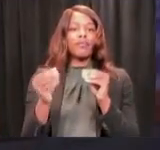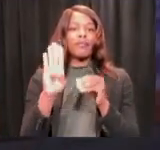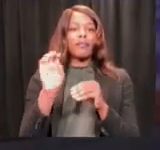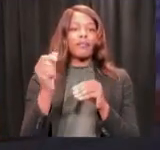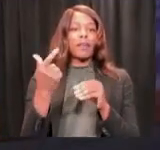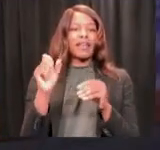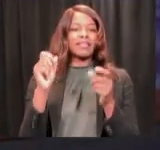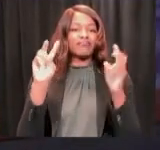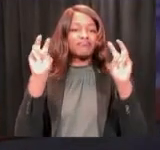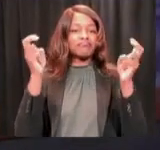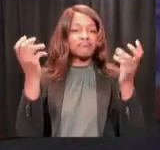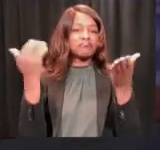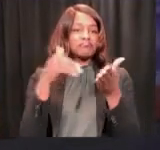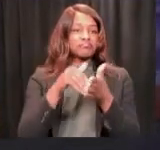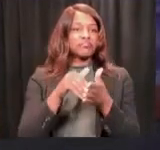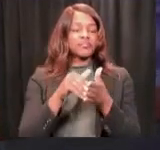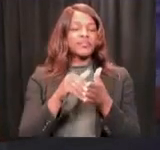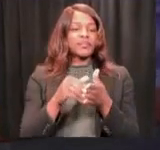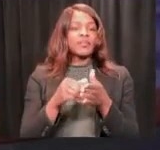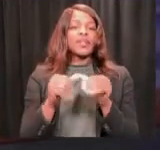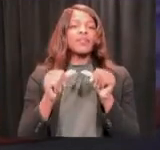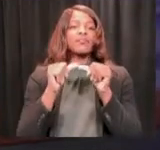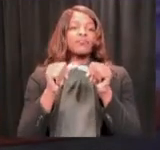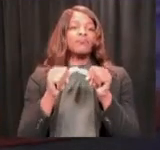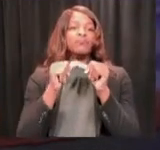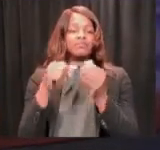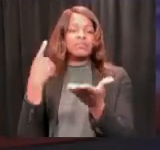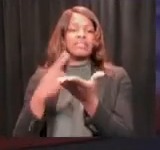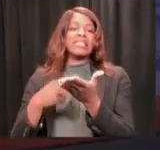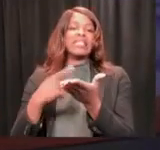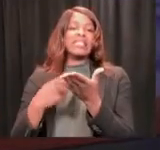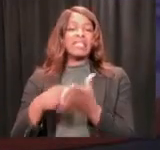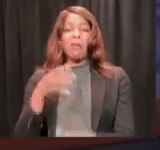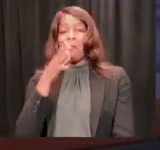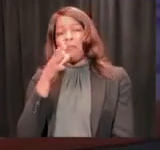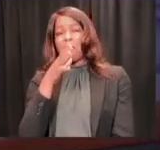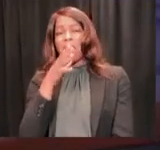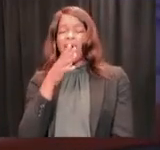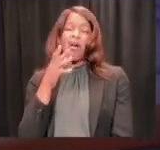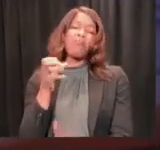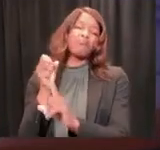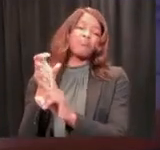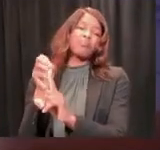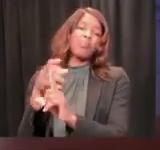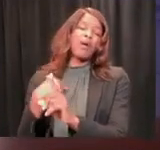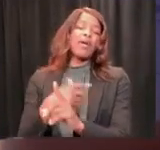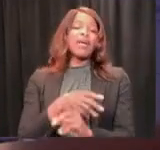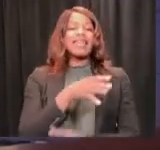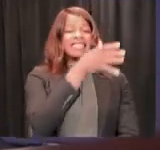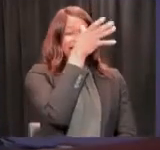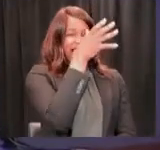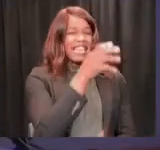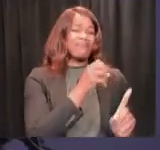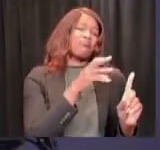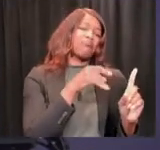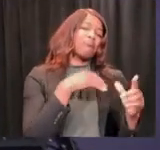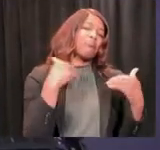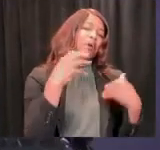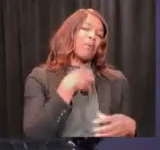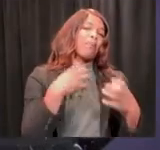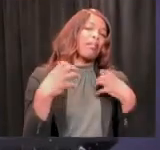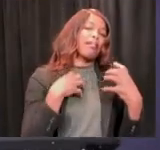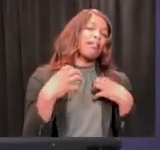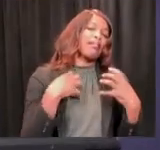Listen, if you walk around and all you do is talk about what they did to you and what happened here, if you walk around and you live in